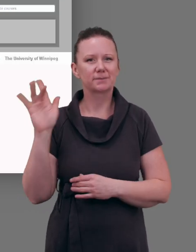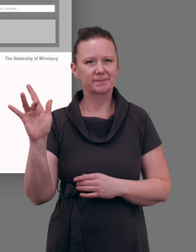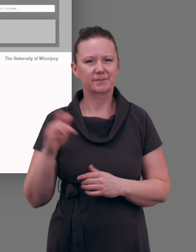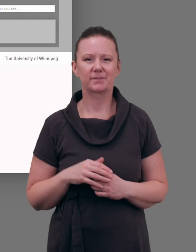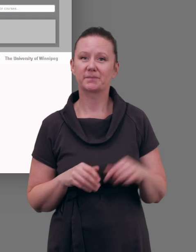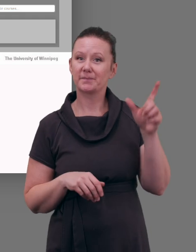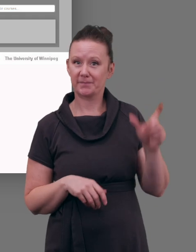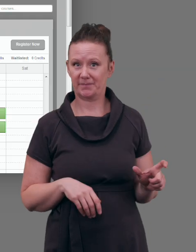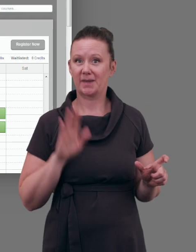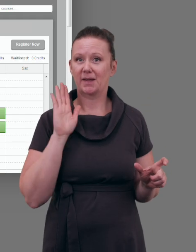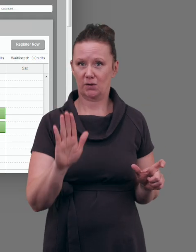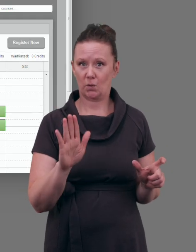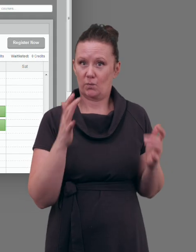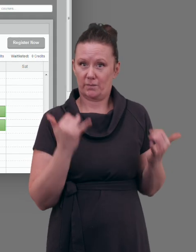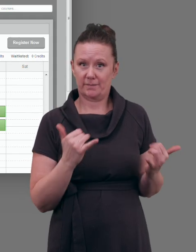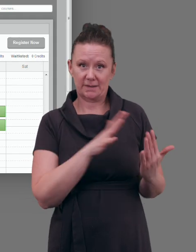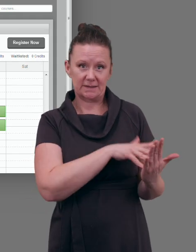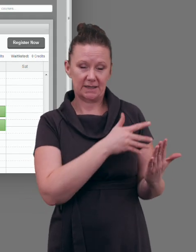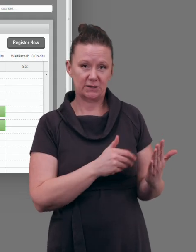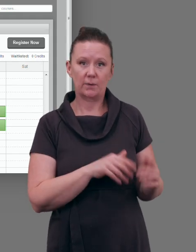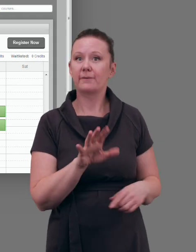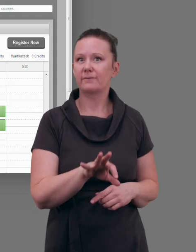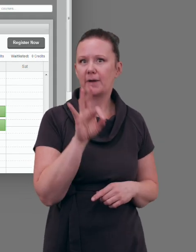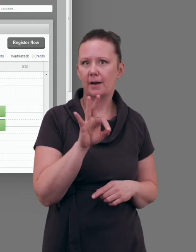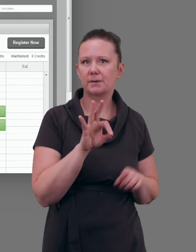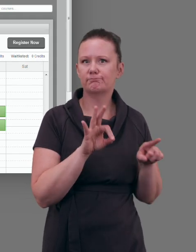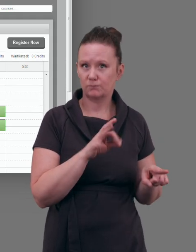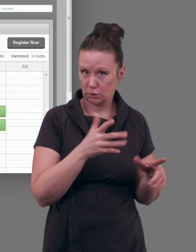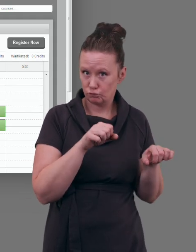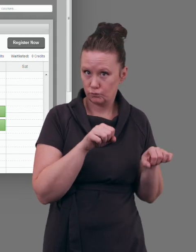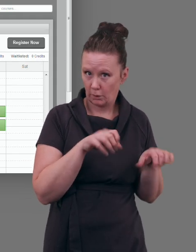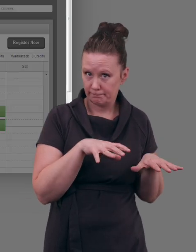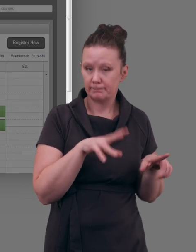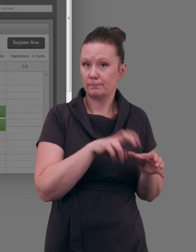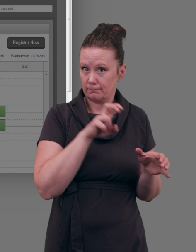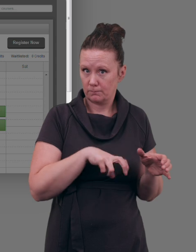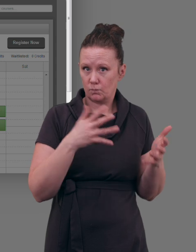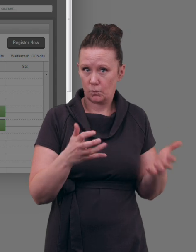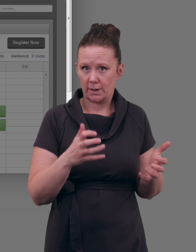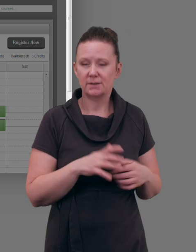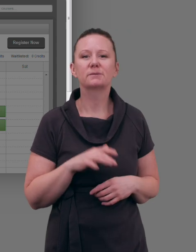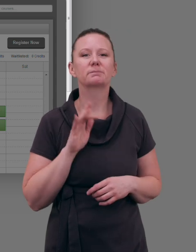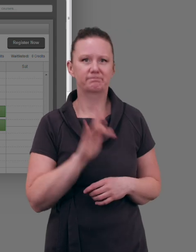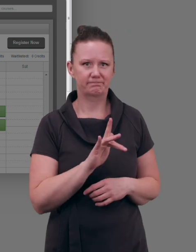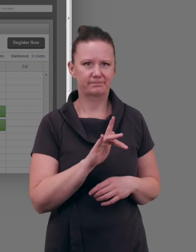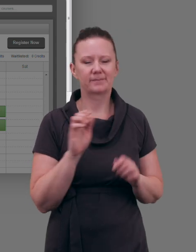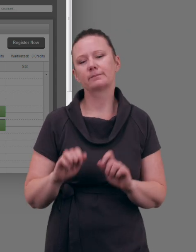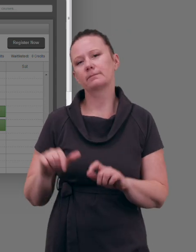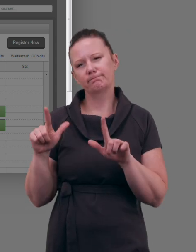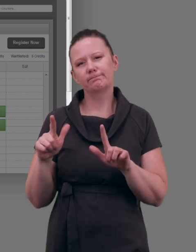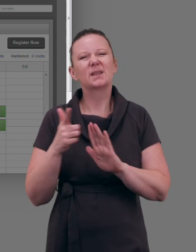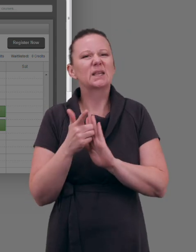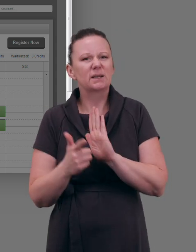current schedule and drop it from your registration by selecting the Drop button. A legal statement will